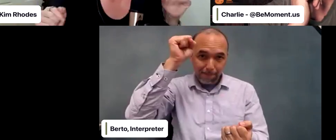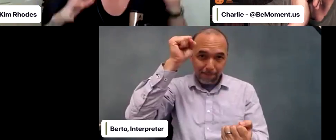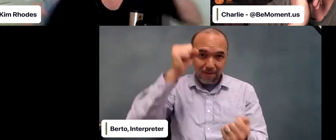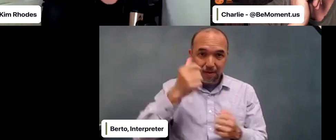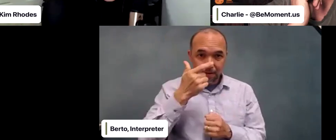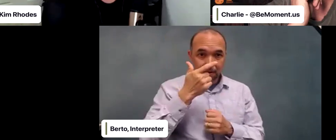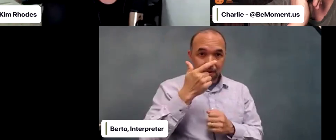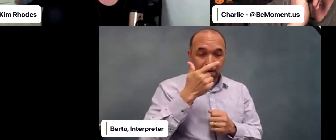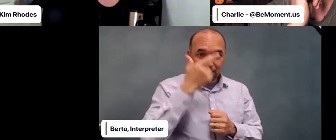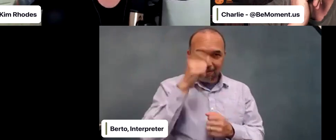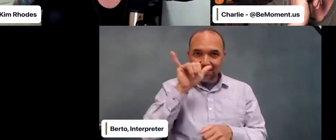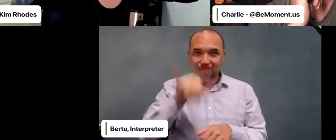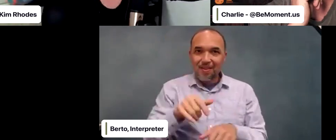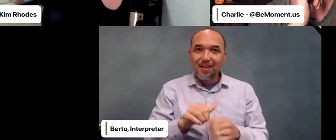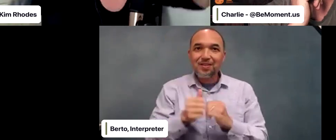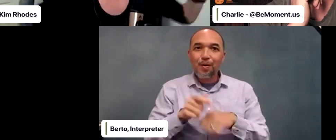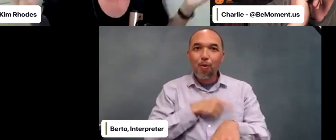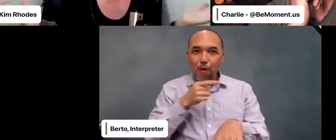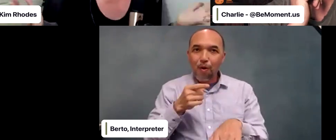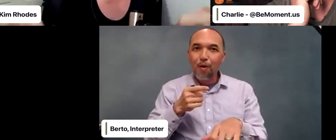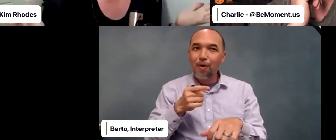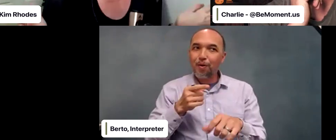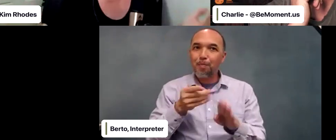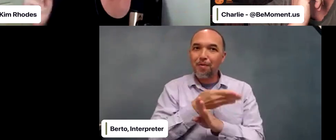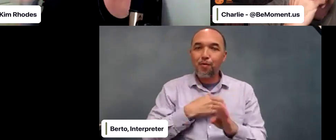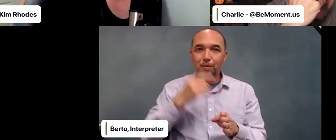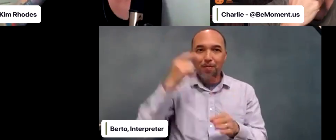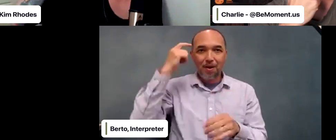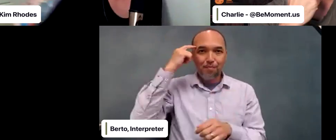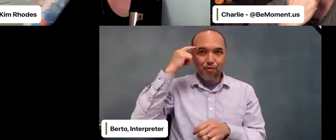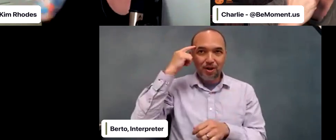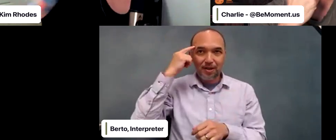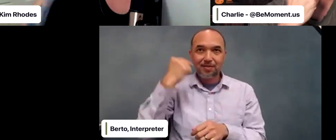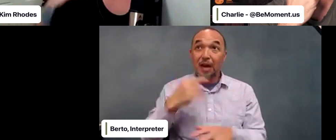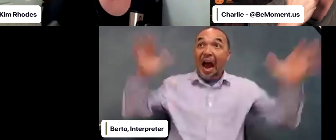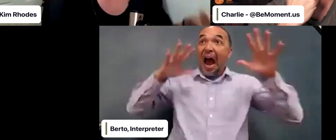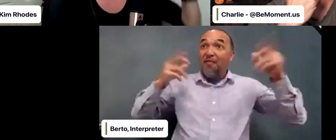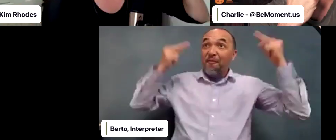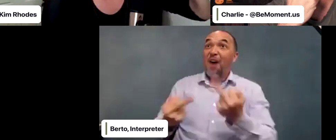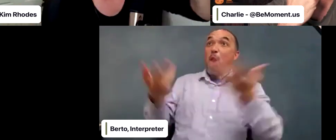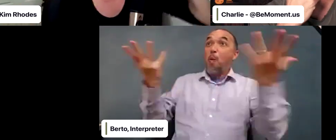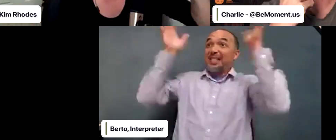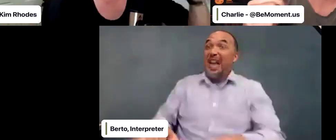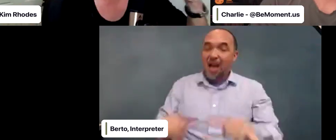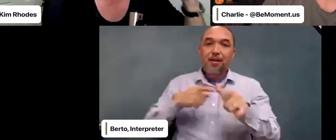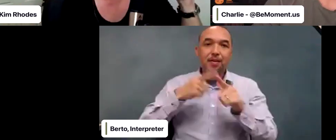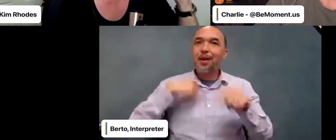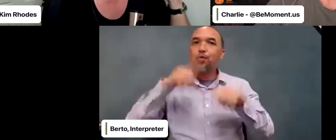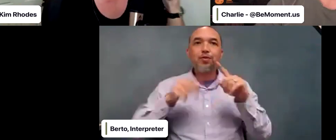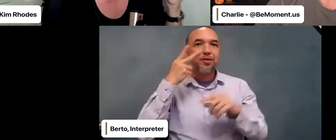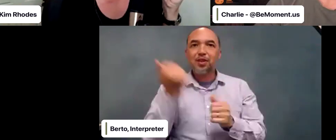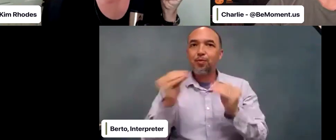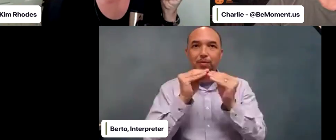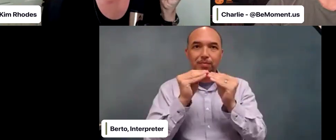go, oh, fuck, what? And then I couldn't perceive him. So this is what I was talking about at the beginning. When I am attached